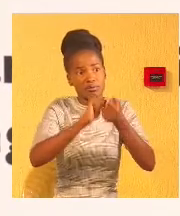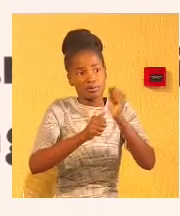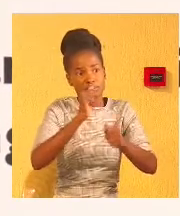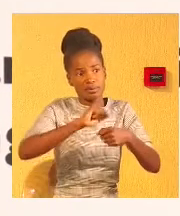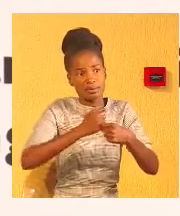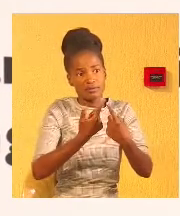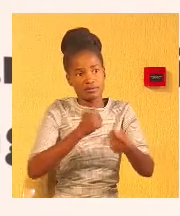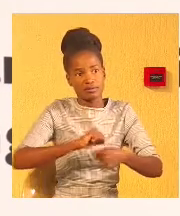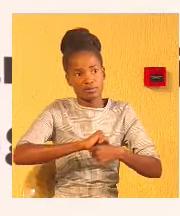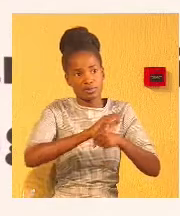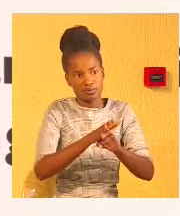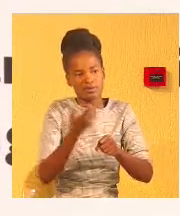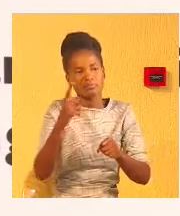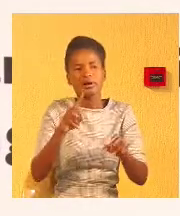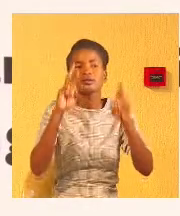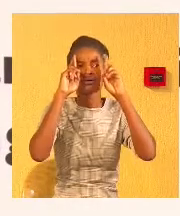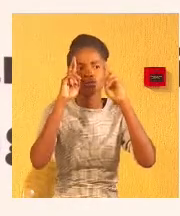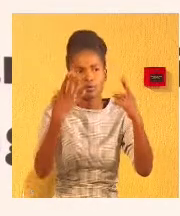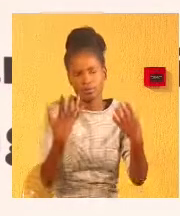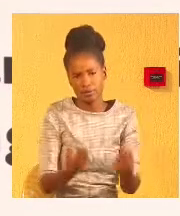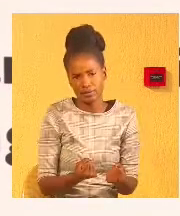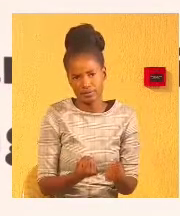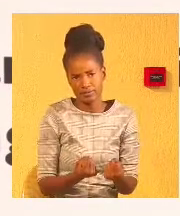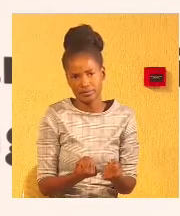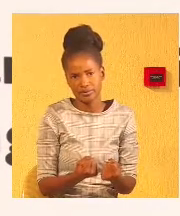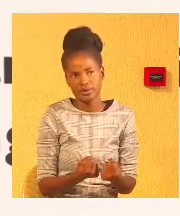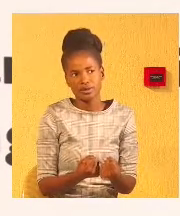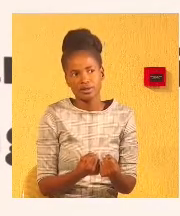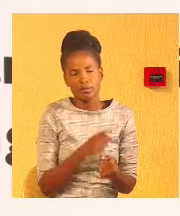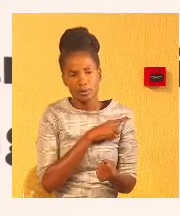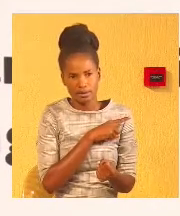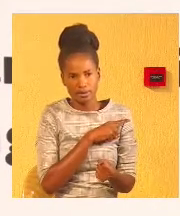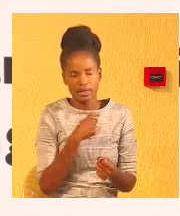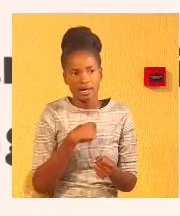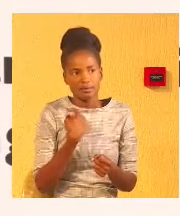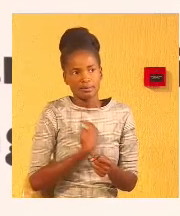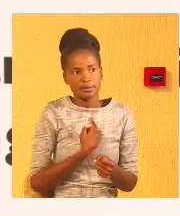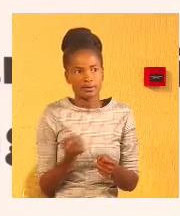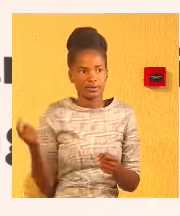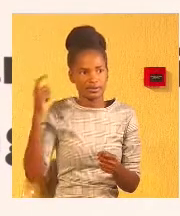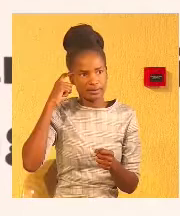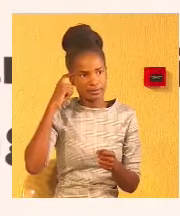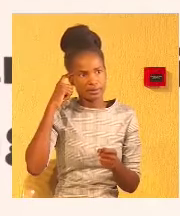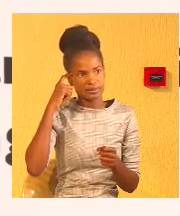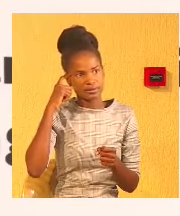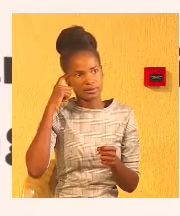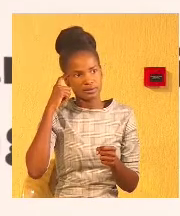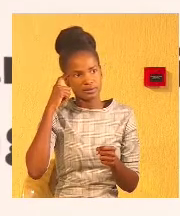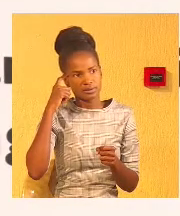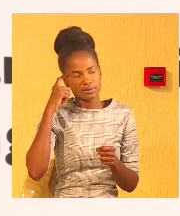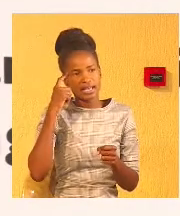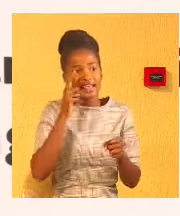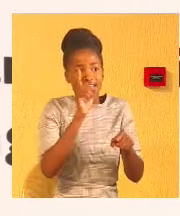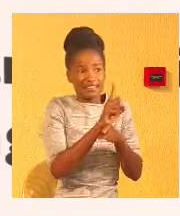However, all is not lost. I believe in one thing: there can be no sunrise